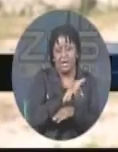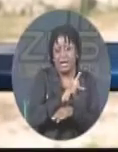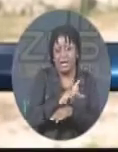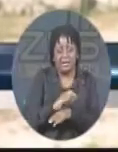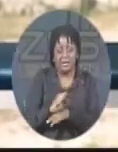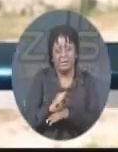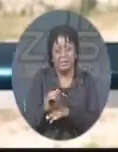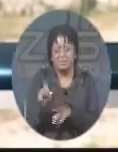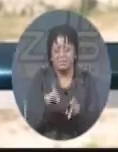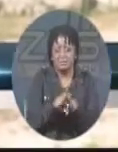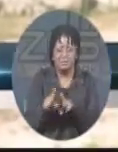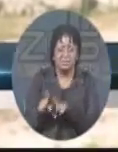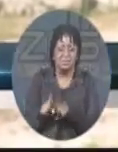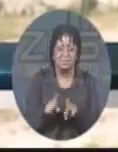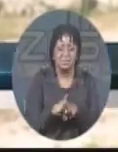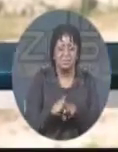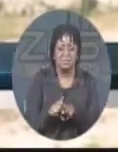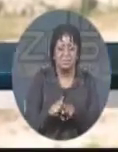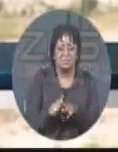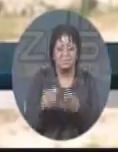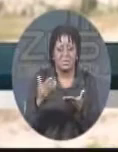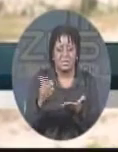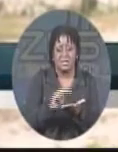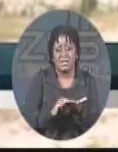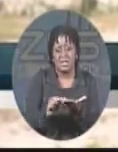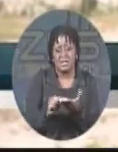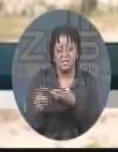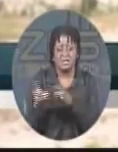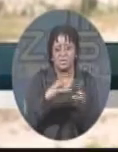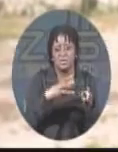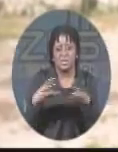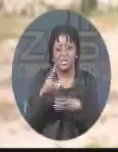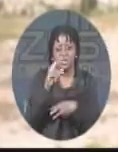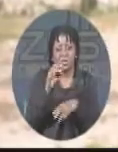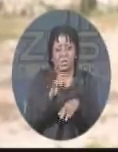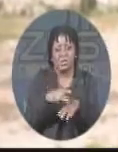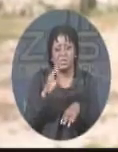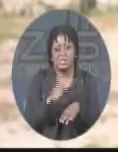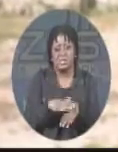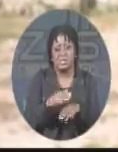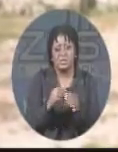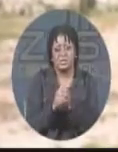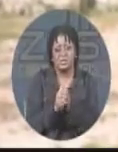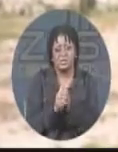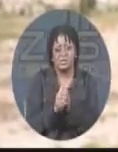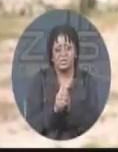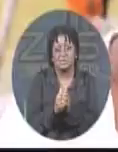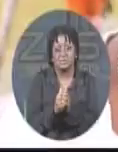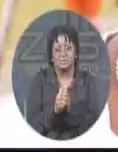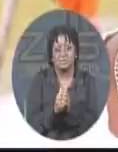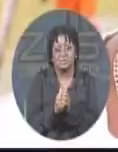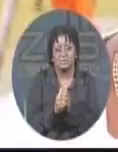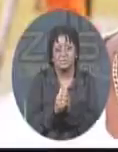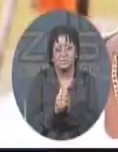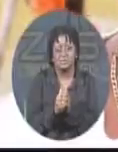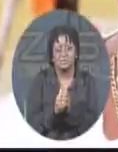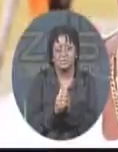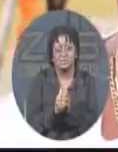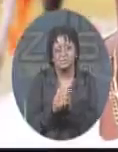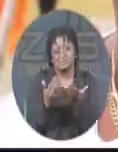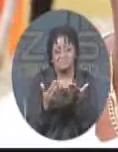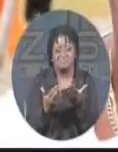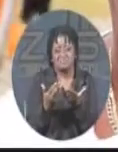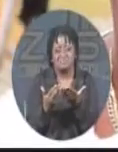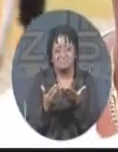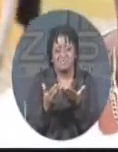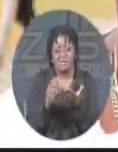This is a nice island. It's nice and windy, cool, no mosquitoes. I'm having a blast. I don't want to go back. Now, that might be the case